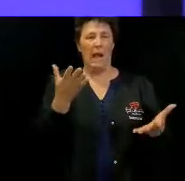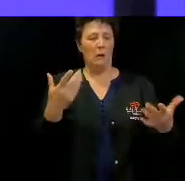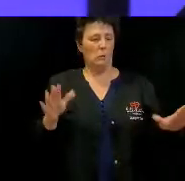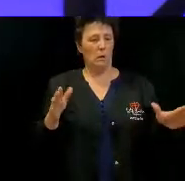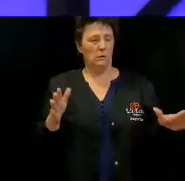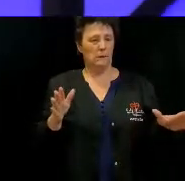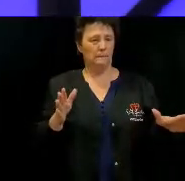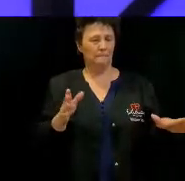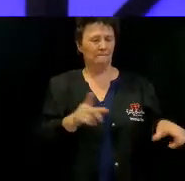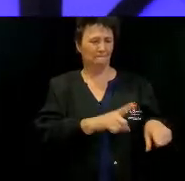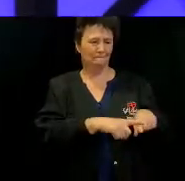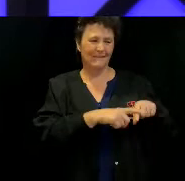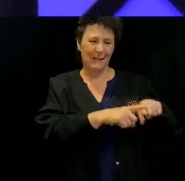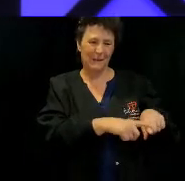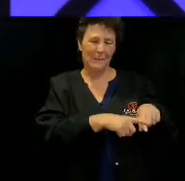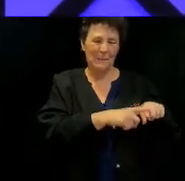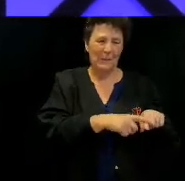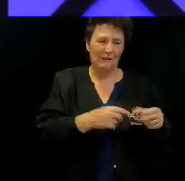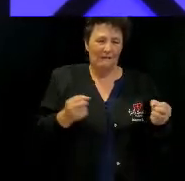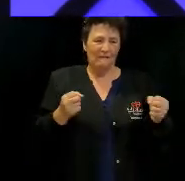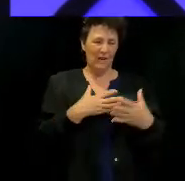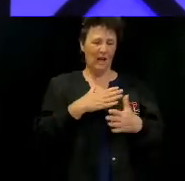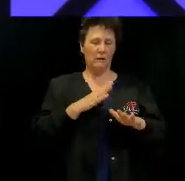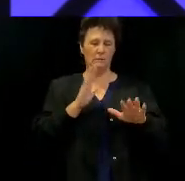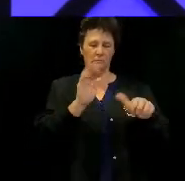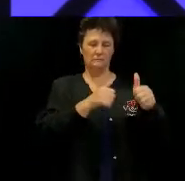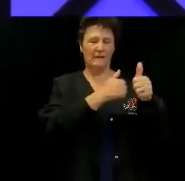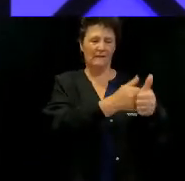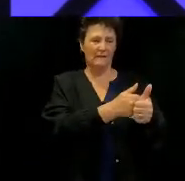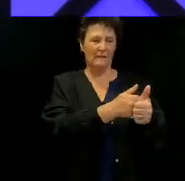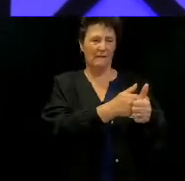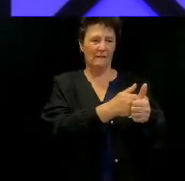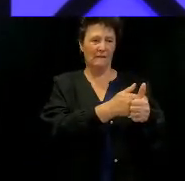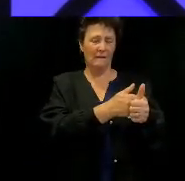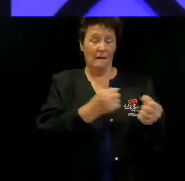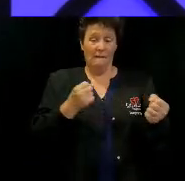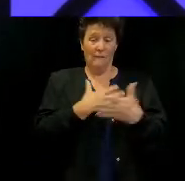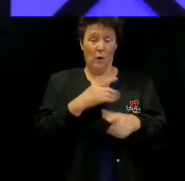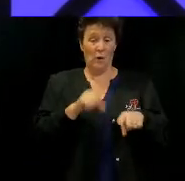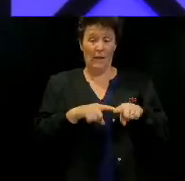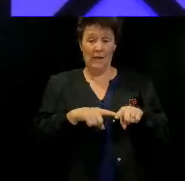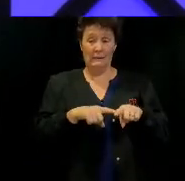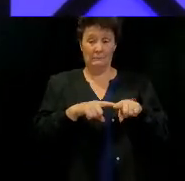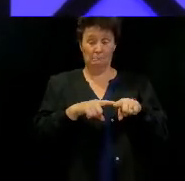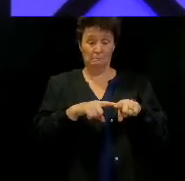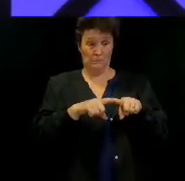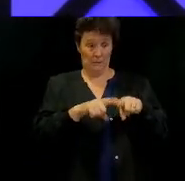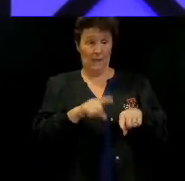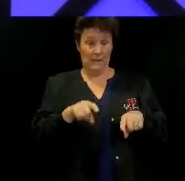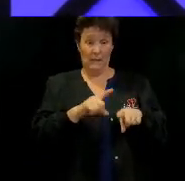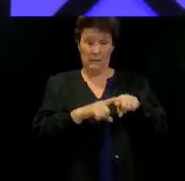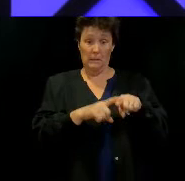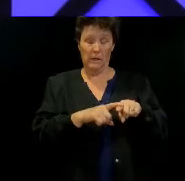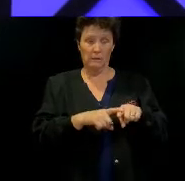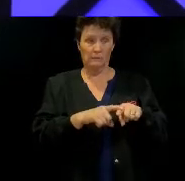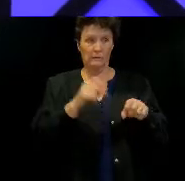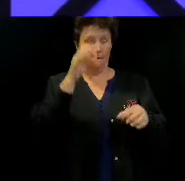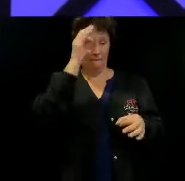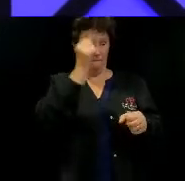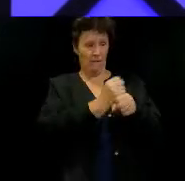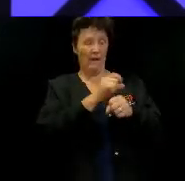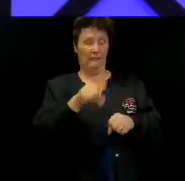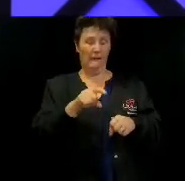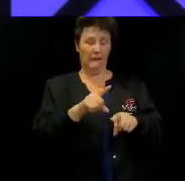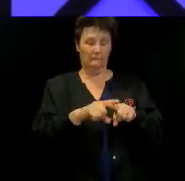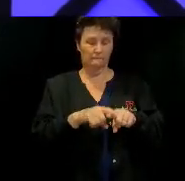I don't want to host fear. So fear needs a host. Faith needs a host. I found this anonymous quote.